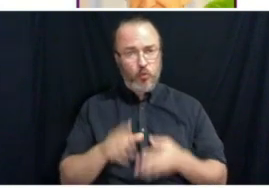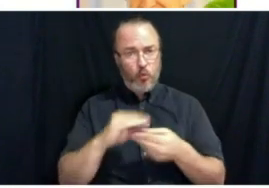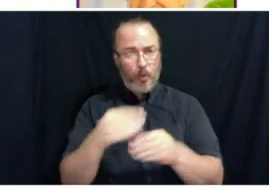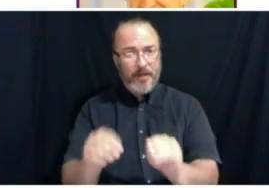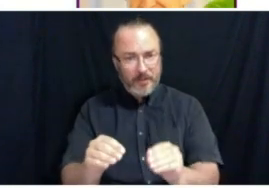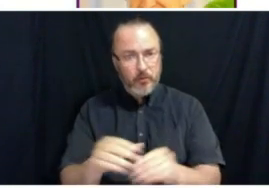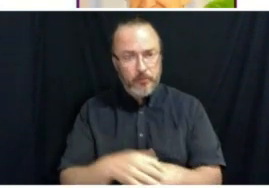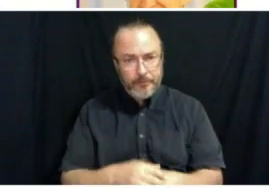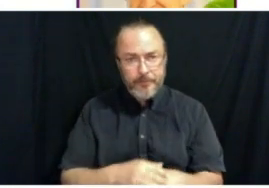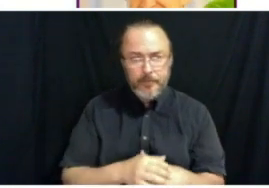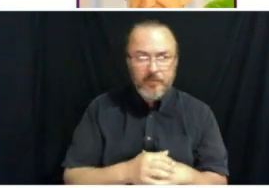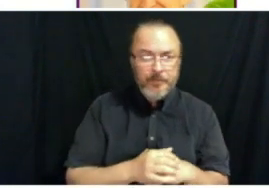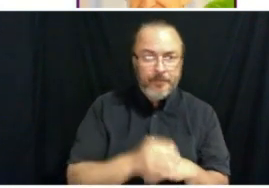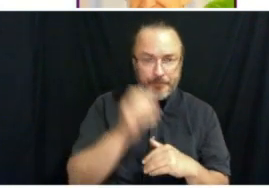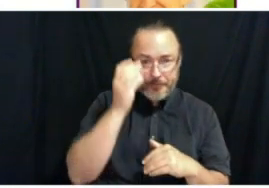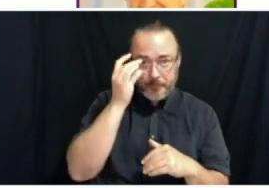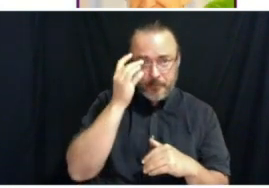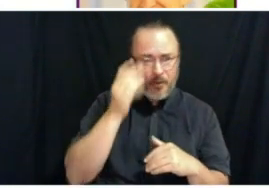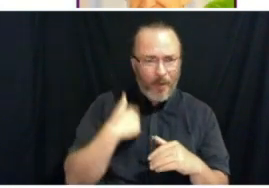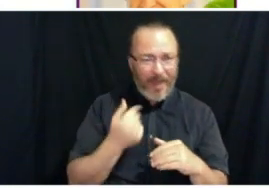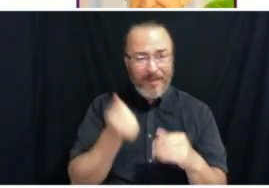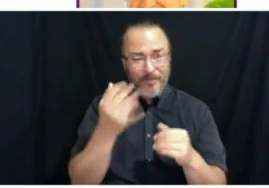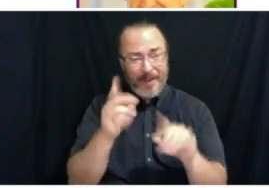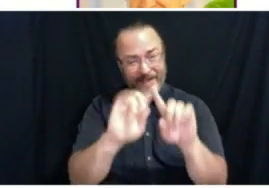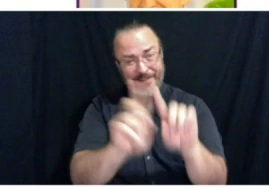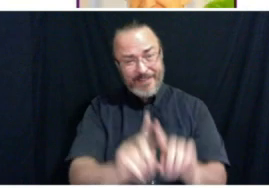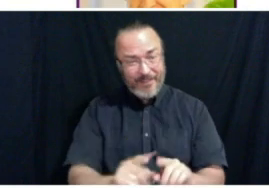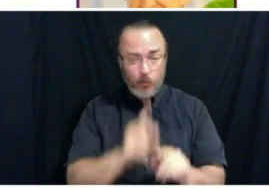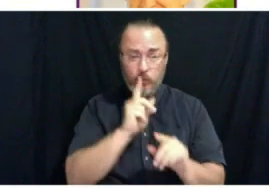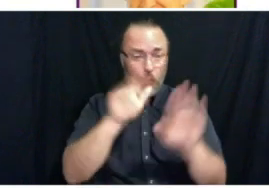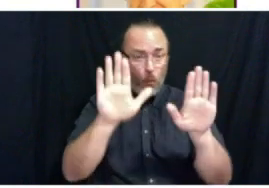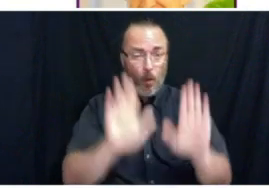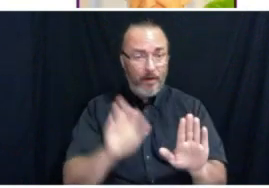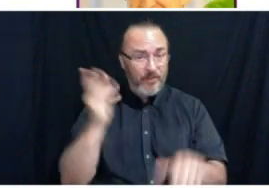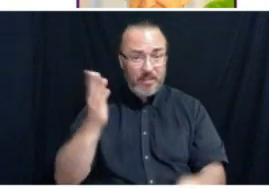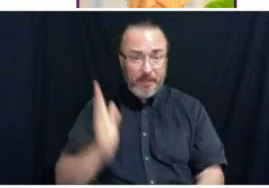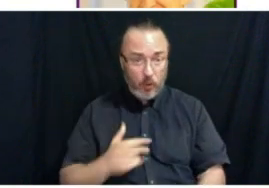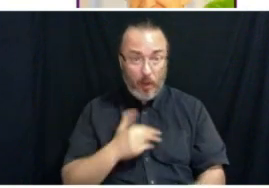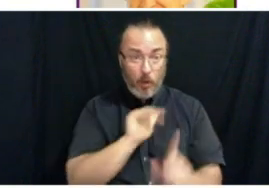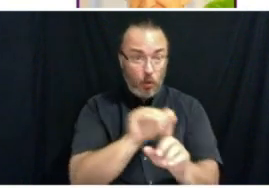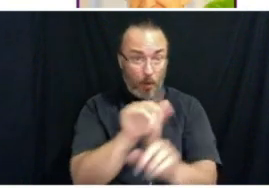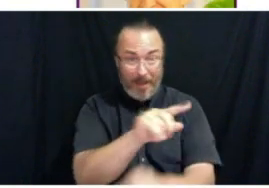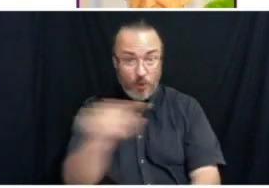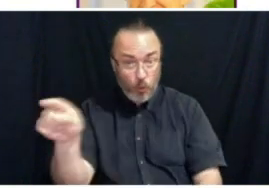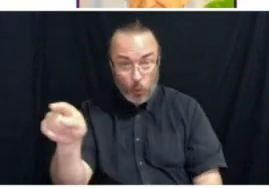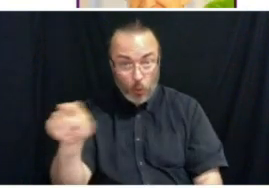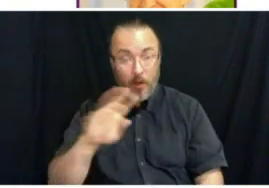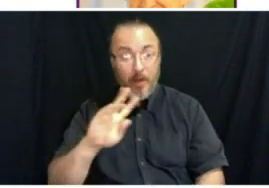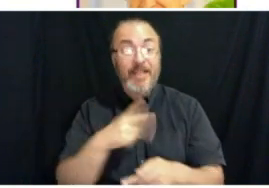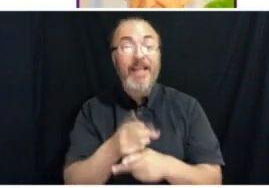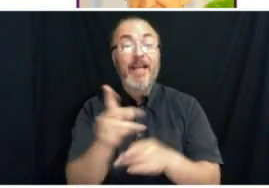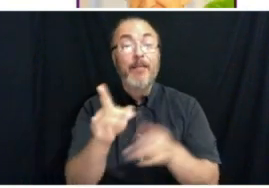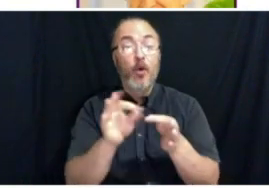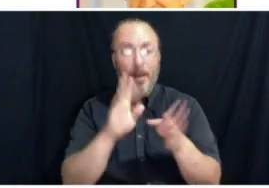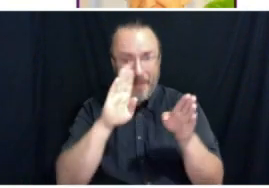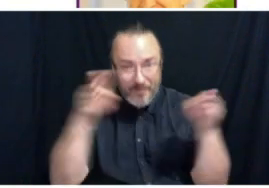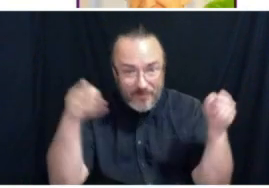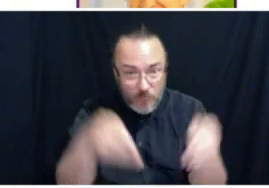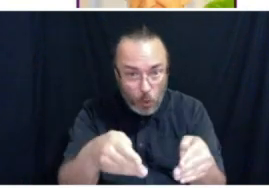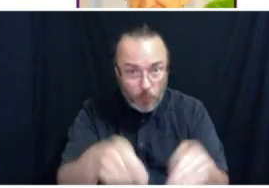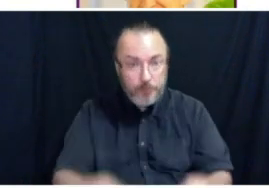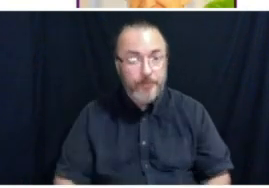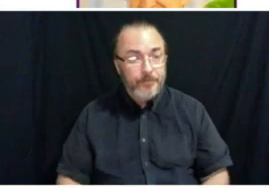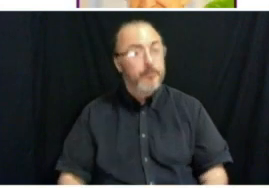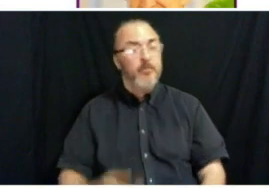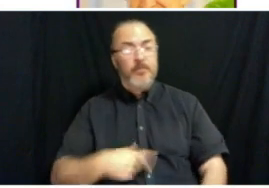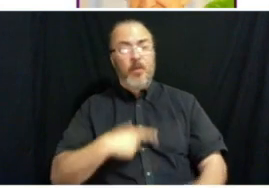IGLIO. So we have a big group of great speakers. I'm going to remind speakers to keep your comments focused so that we can make sure to